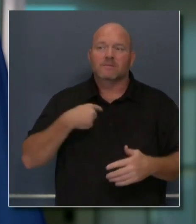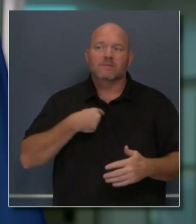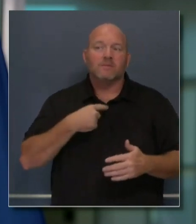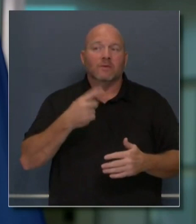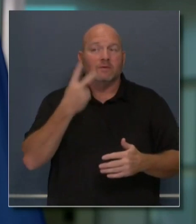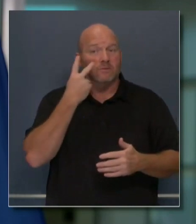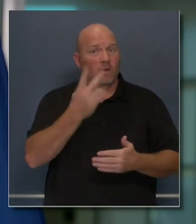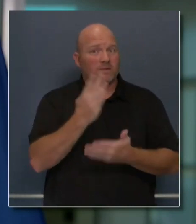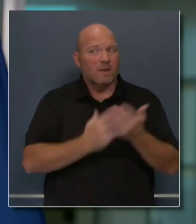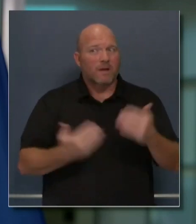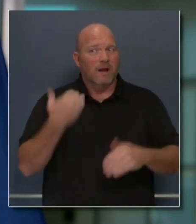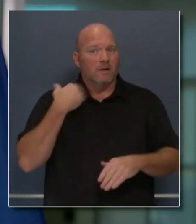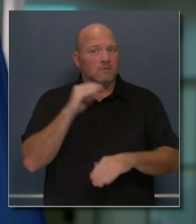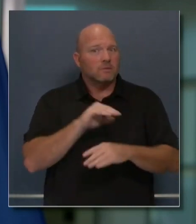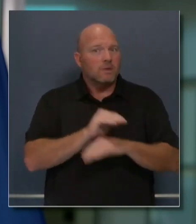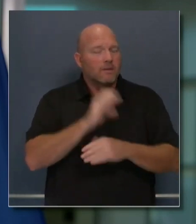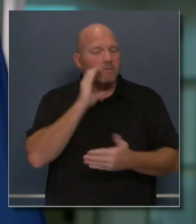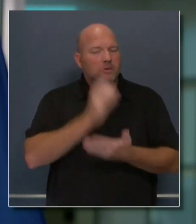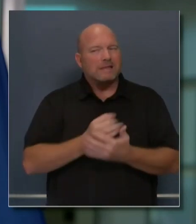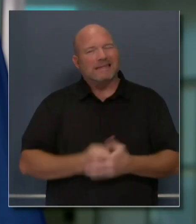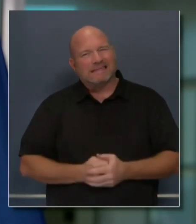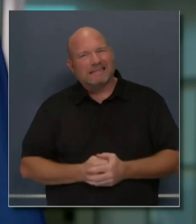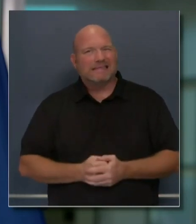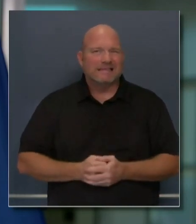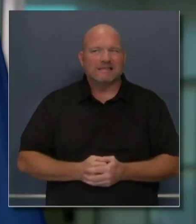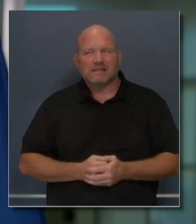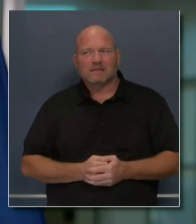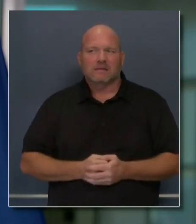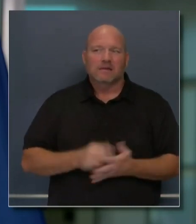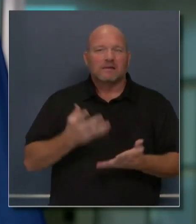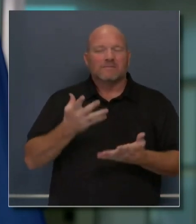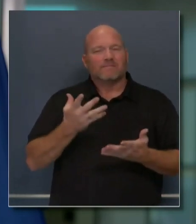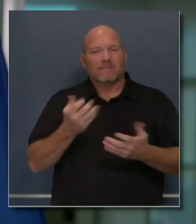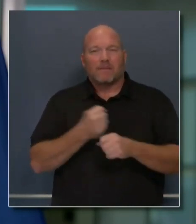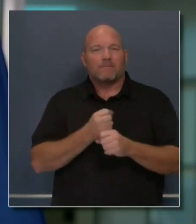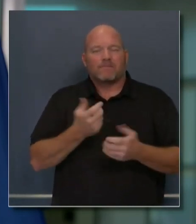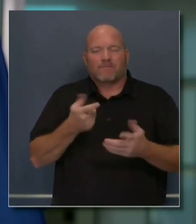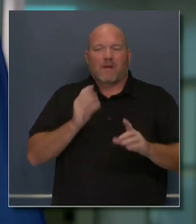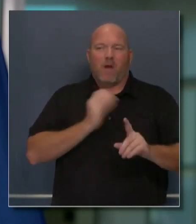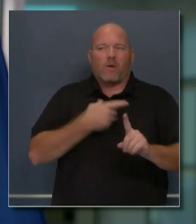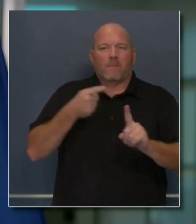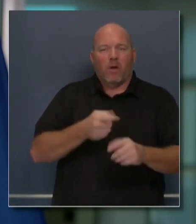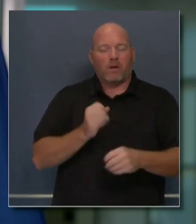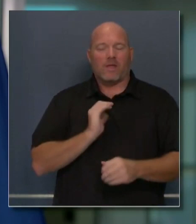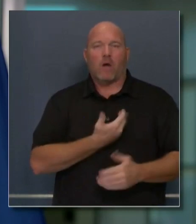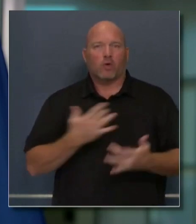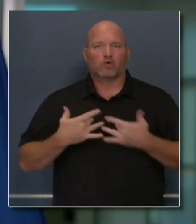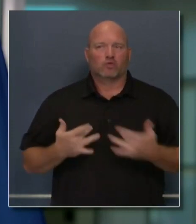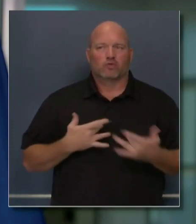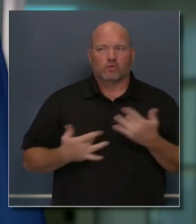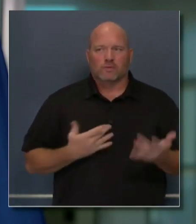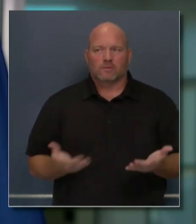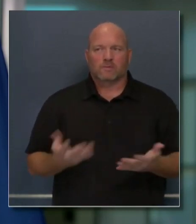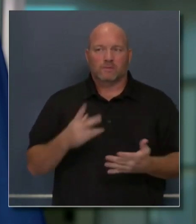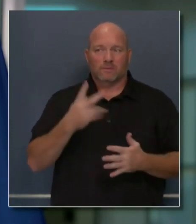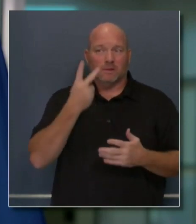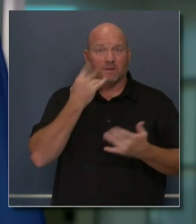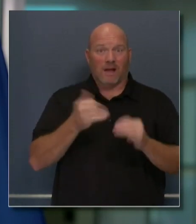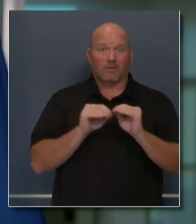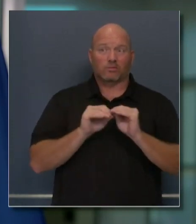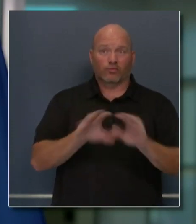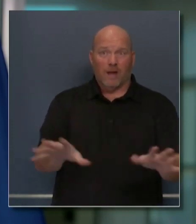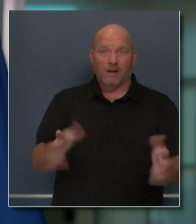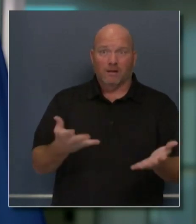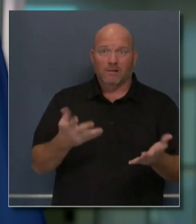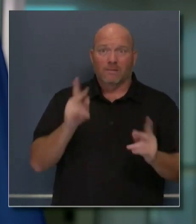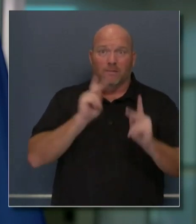night, that is a point of obvious concern as it relates to the transmission of the virus. And so we just